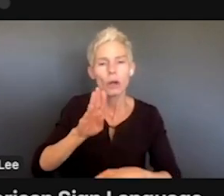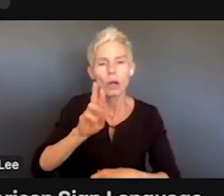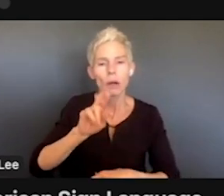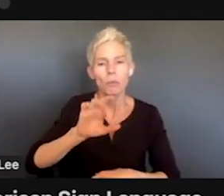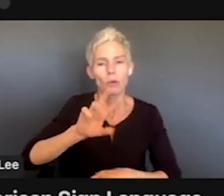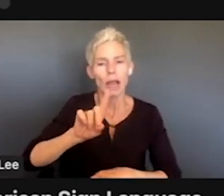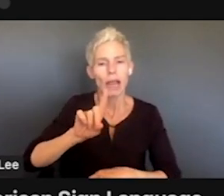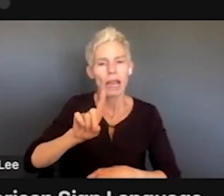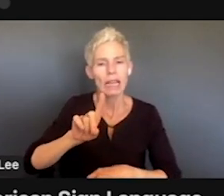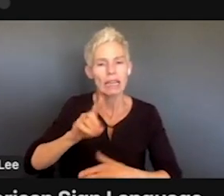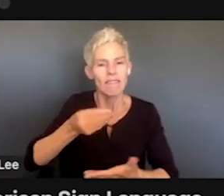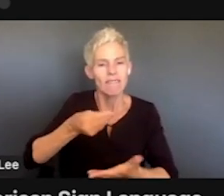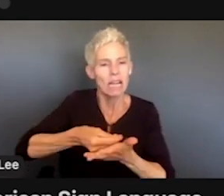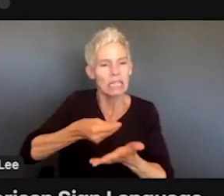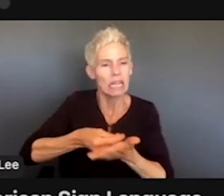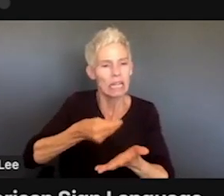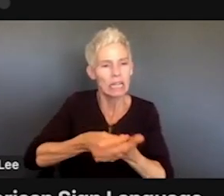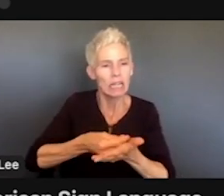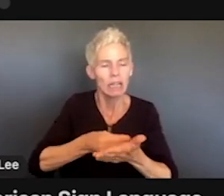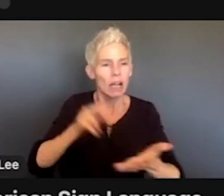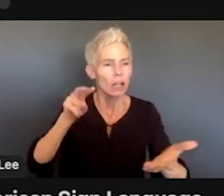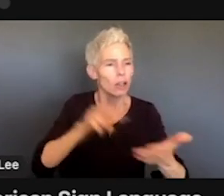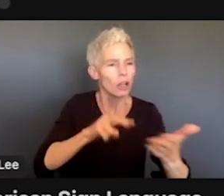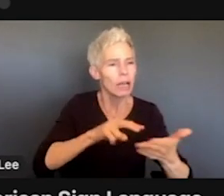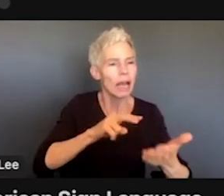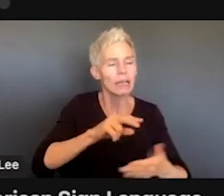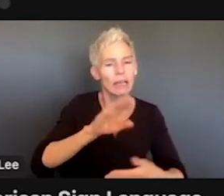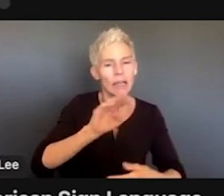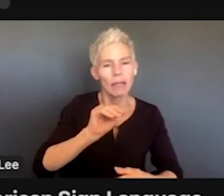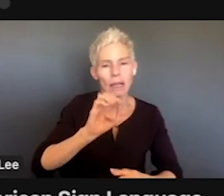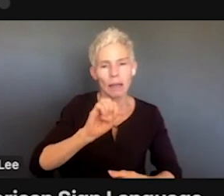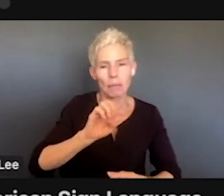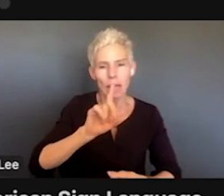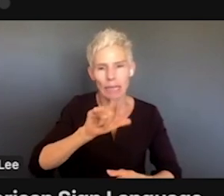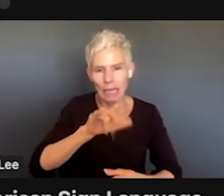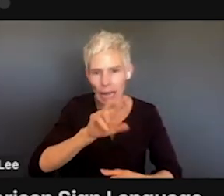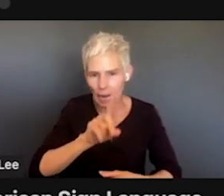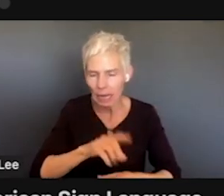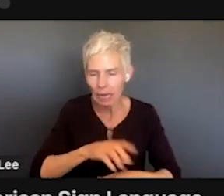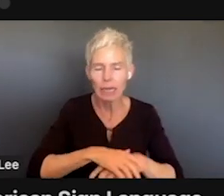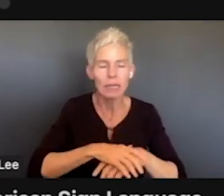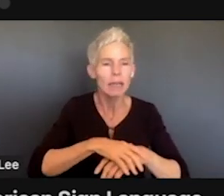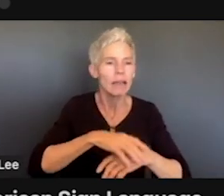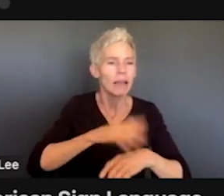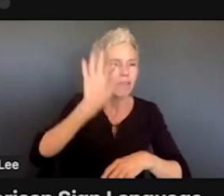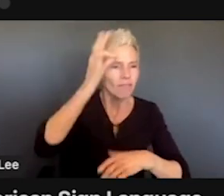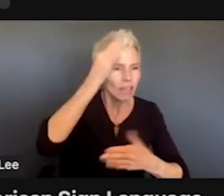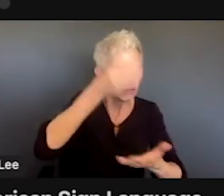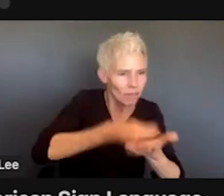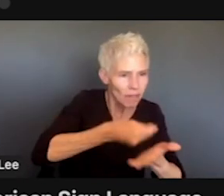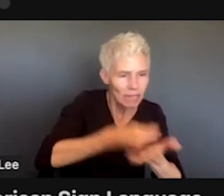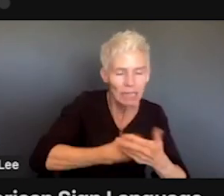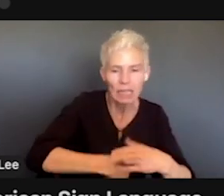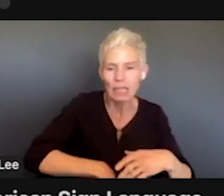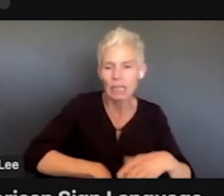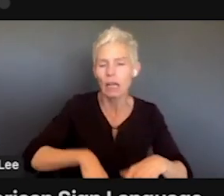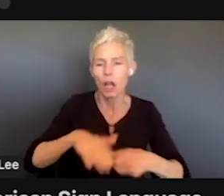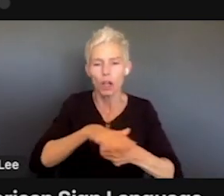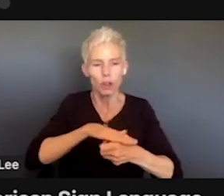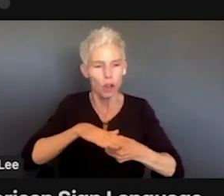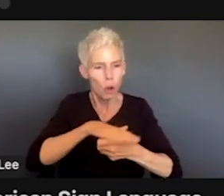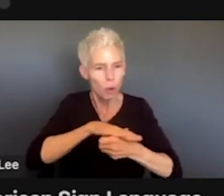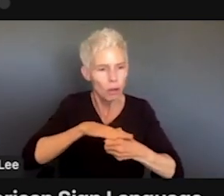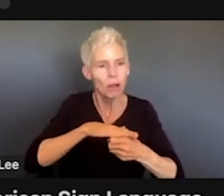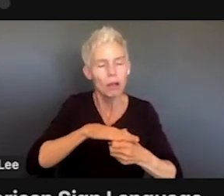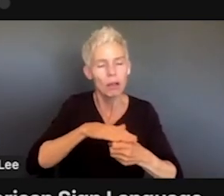at Medicaid, federal funding, state funding, local jurisdiction, et cetera, and even